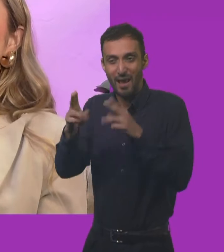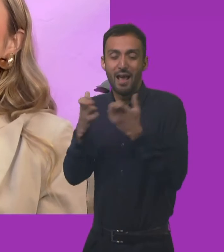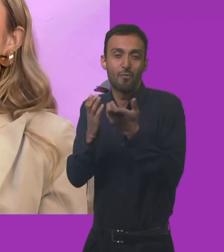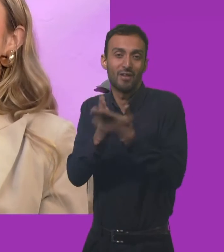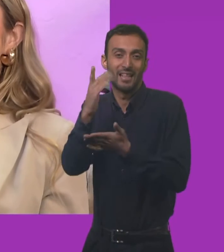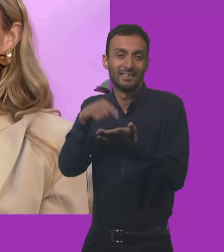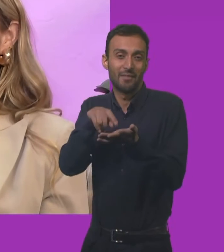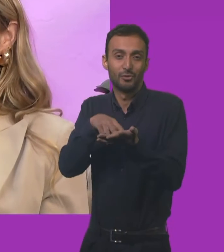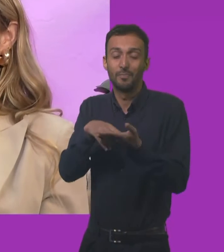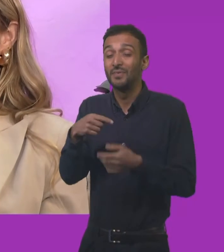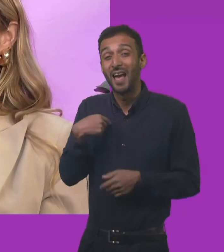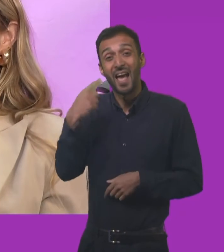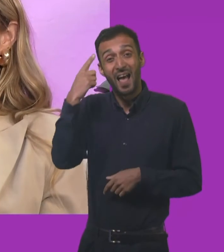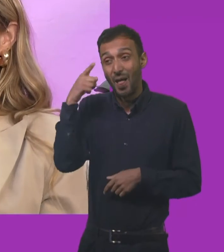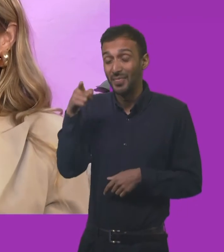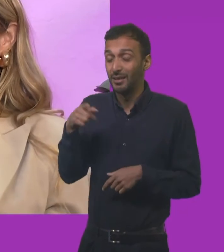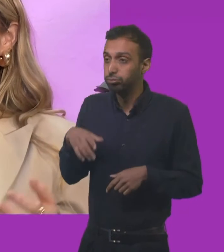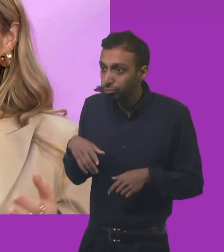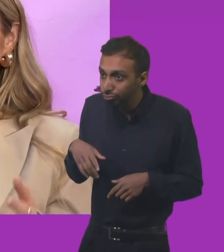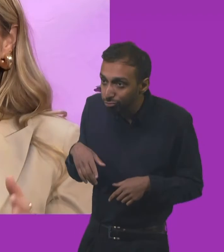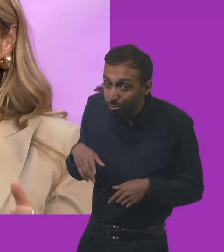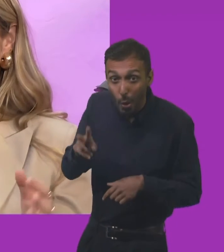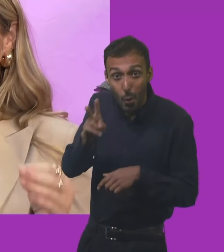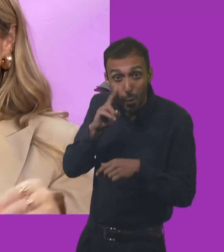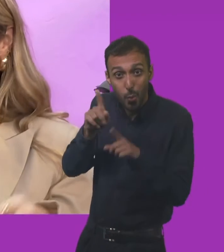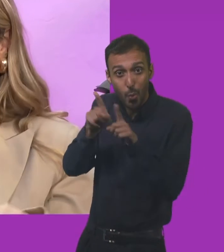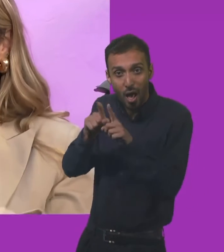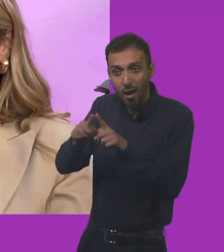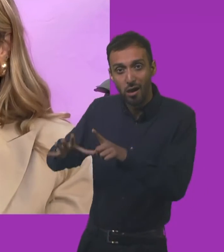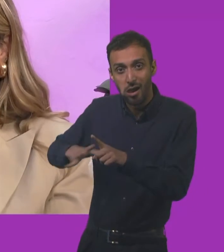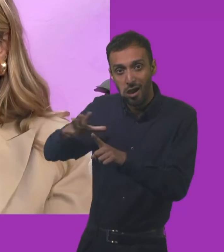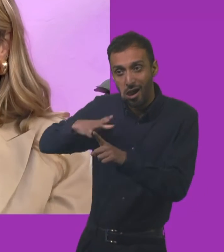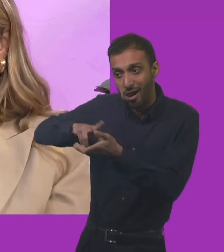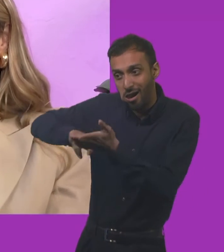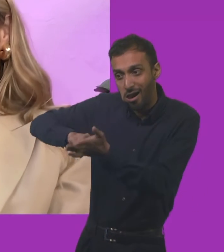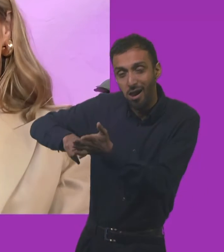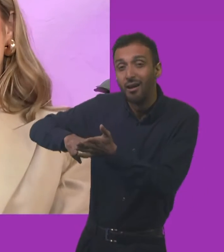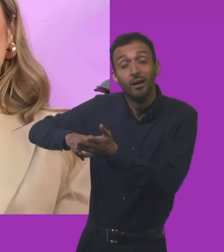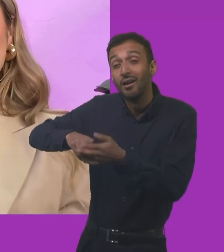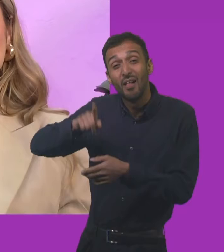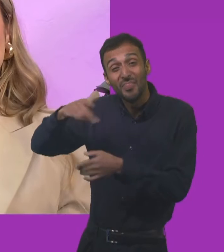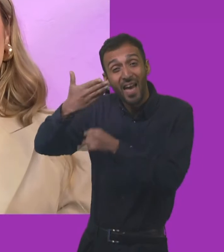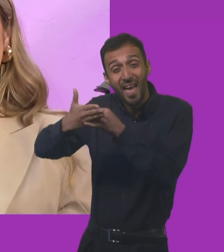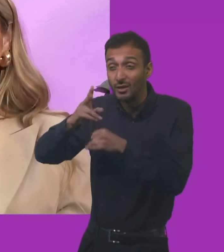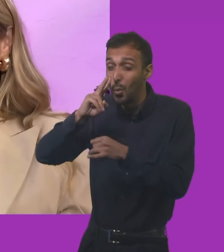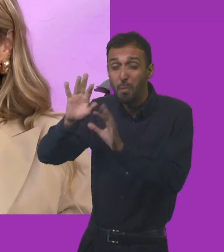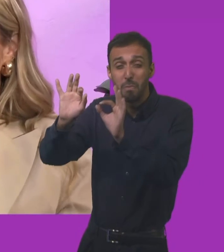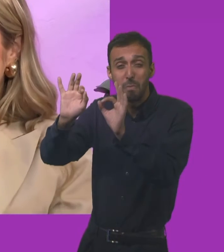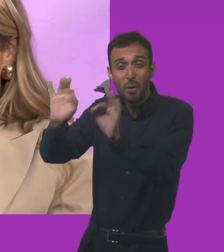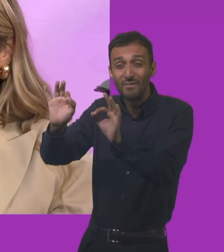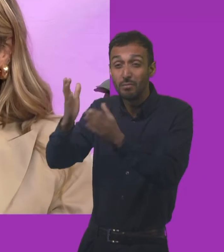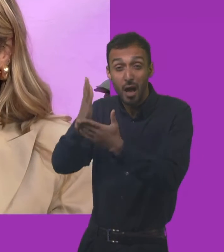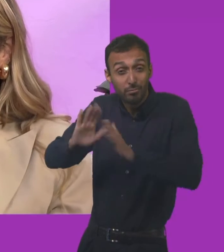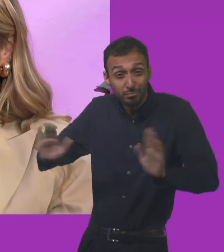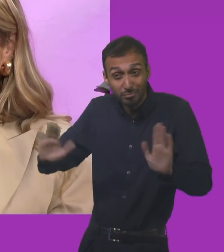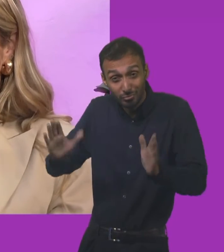is so good that it looks scripted. Like it's so perfect, like the ending is so perfect. But yeah, I mean, it's hard finding out your